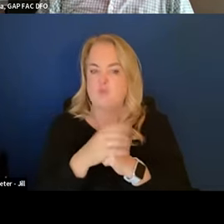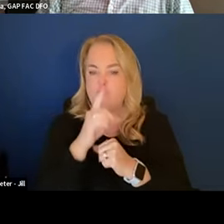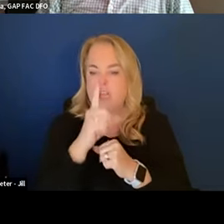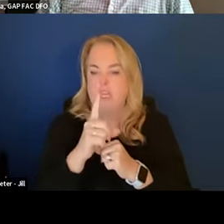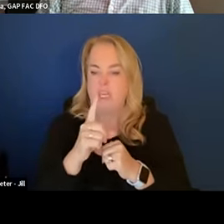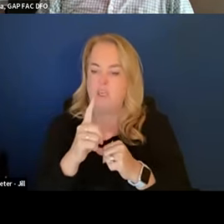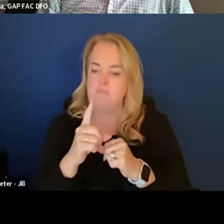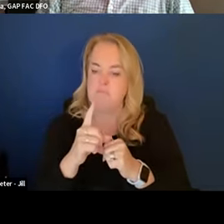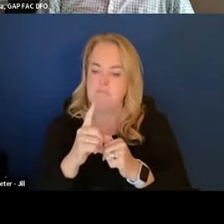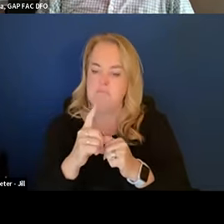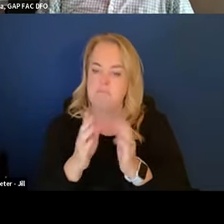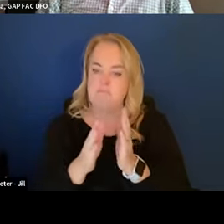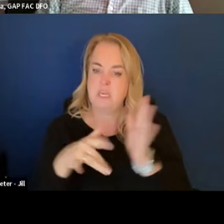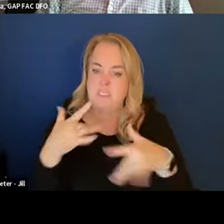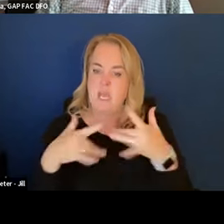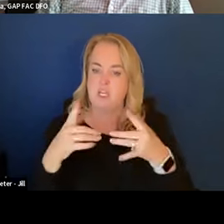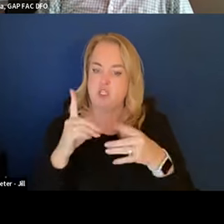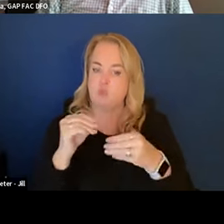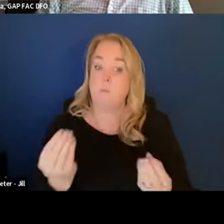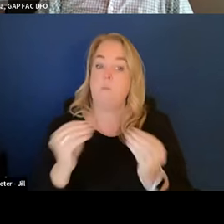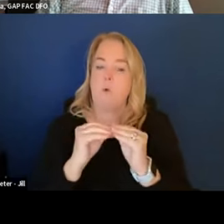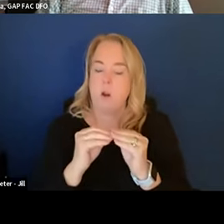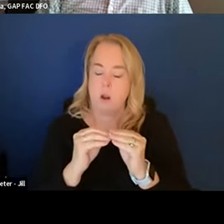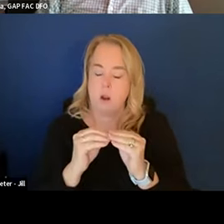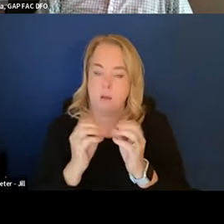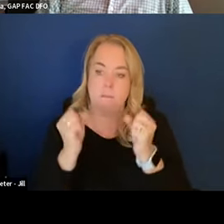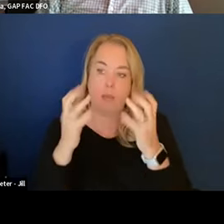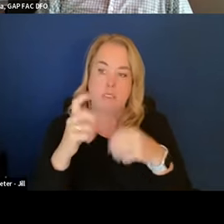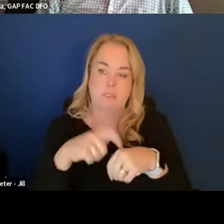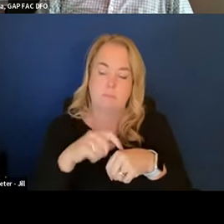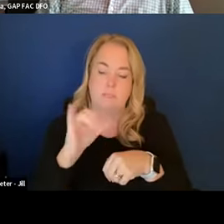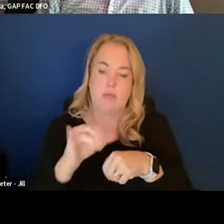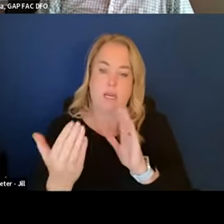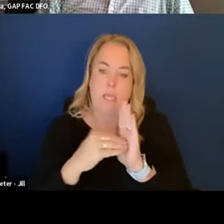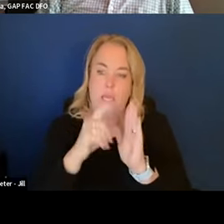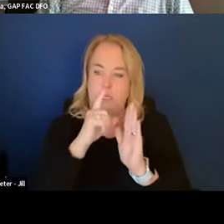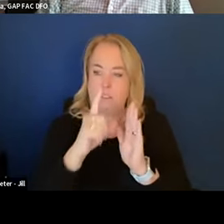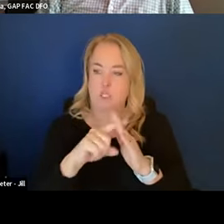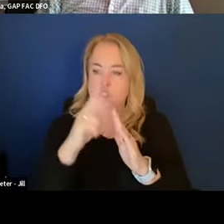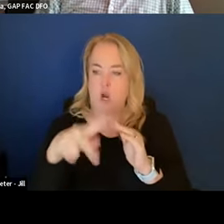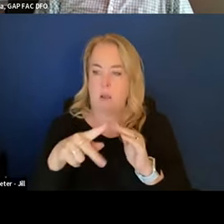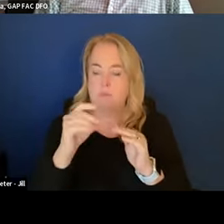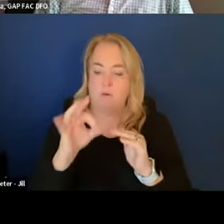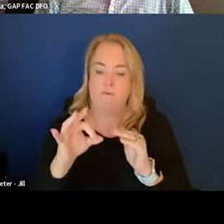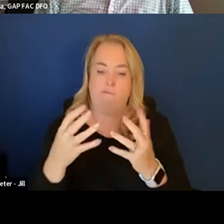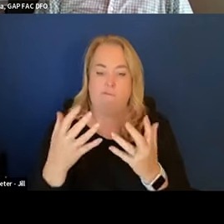incentivized to do any more than that. And a lot of times that just, again, puts the startups into sort of